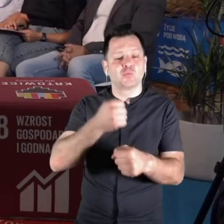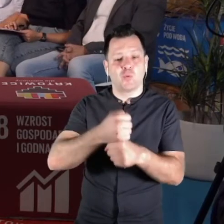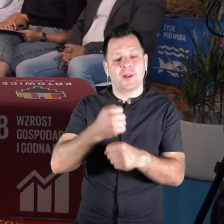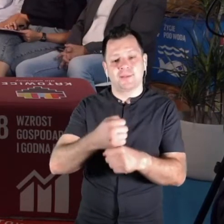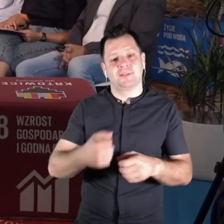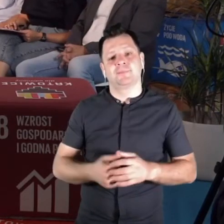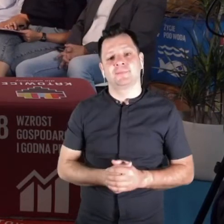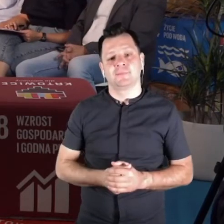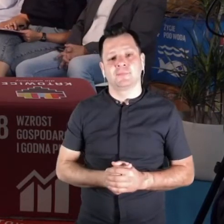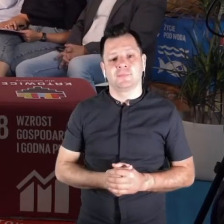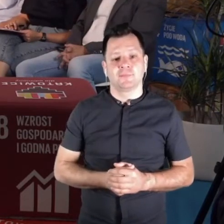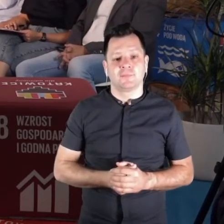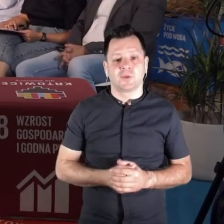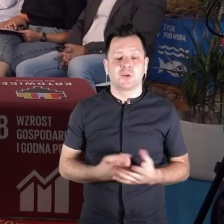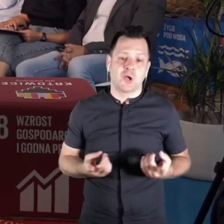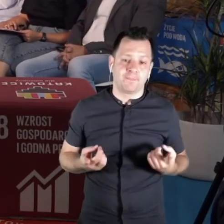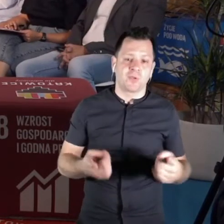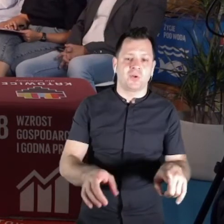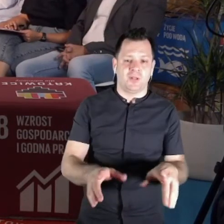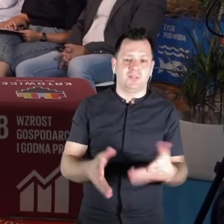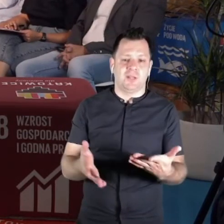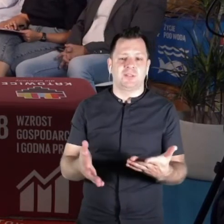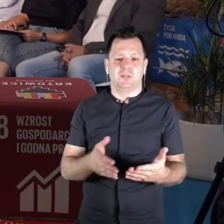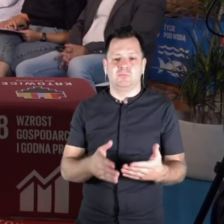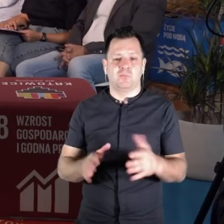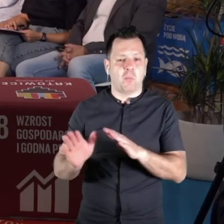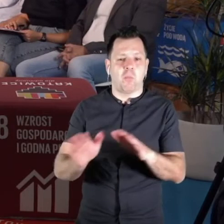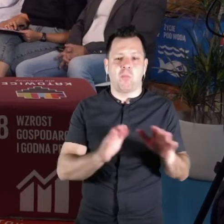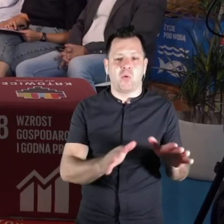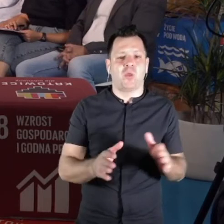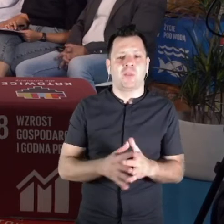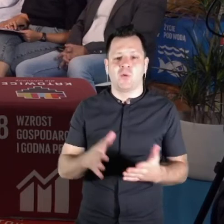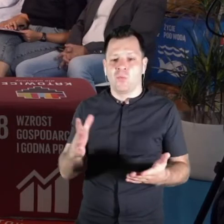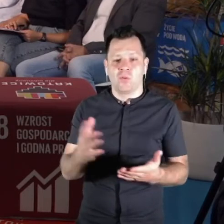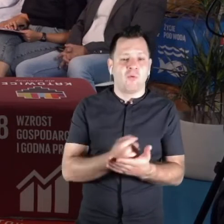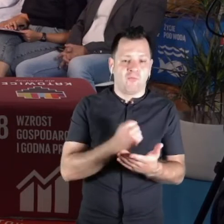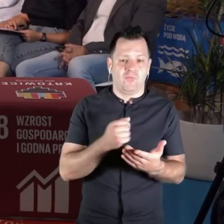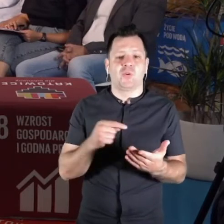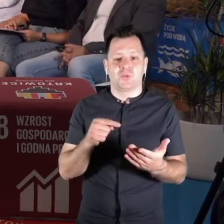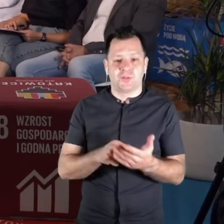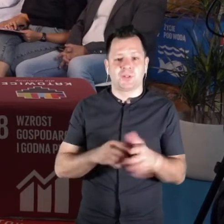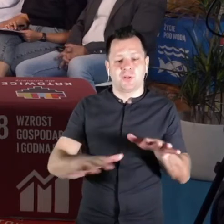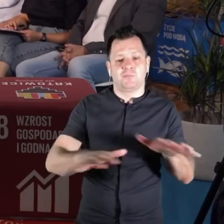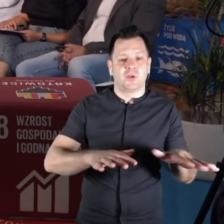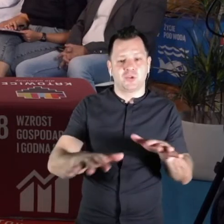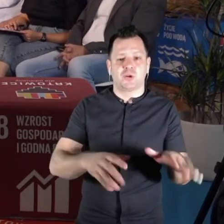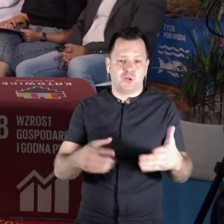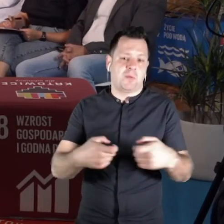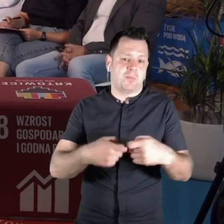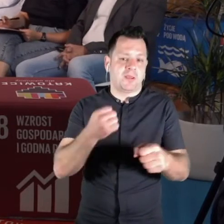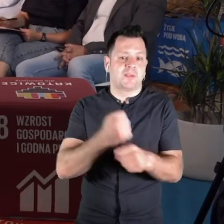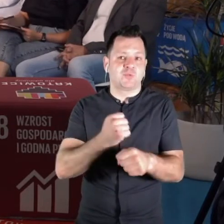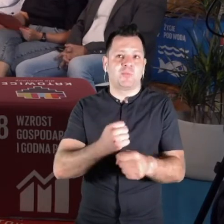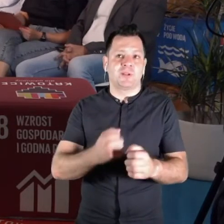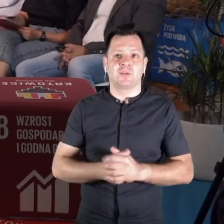use to as a working space. So here are a few pictures. This is the co-working